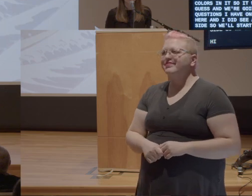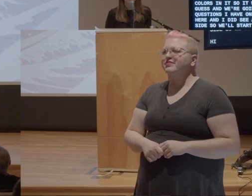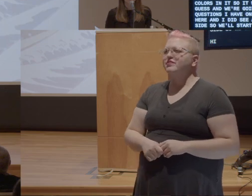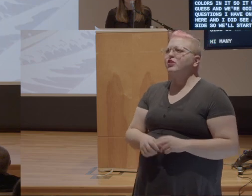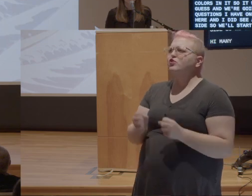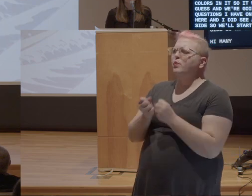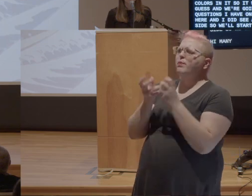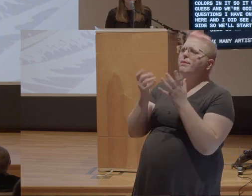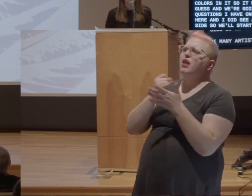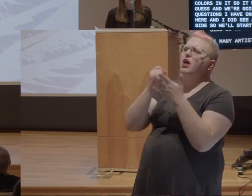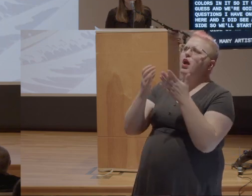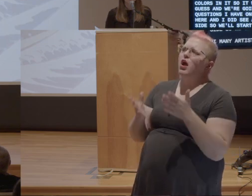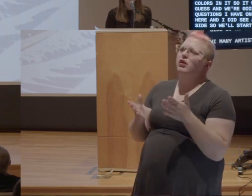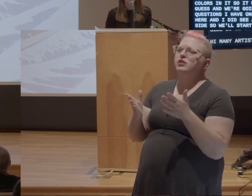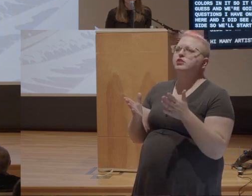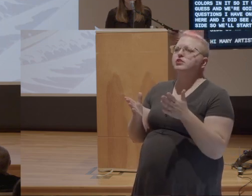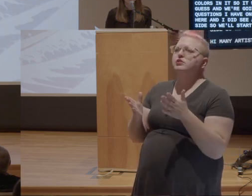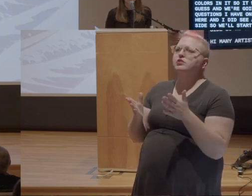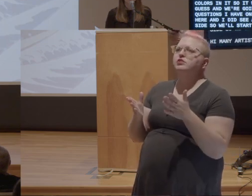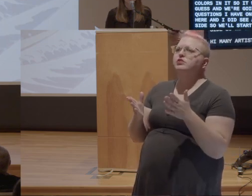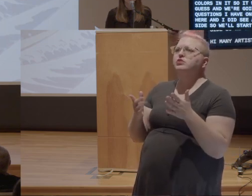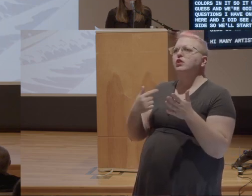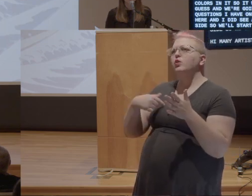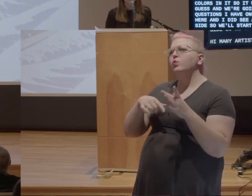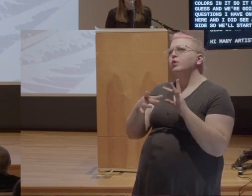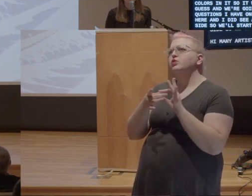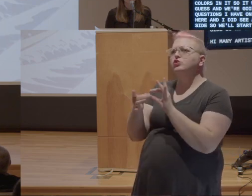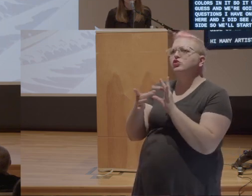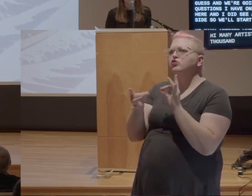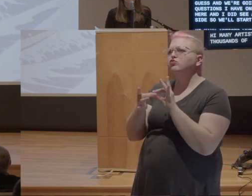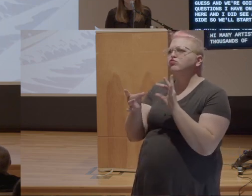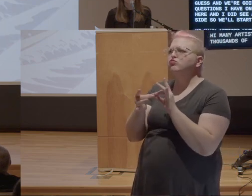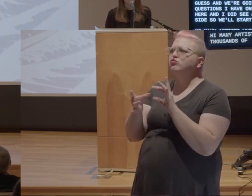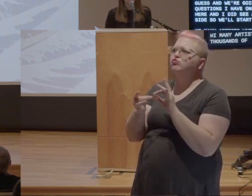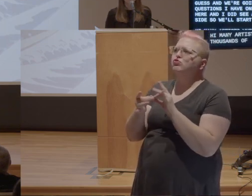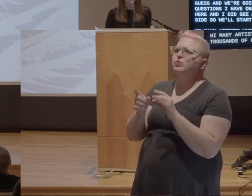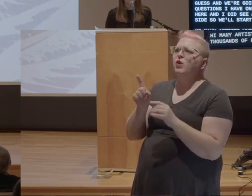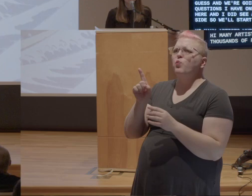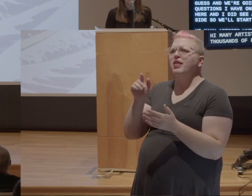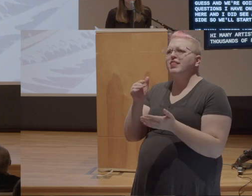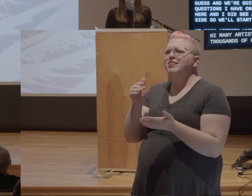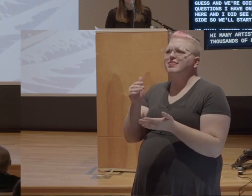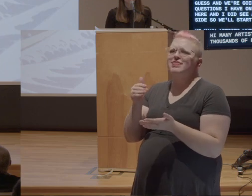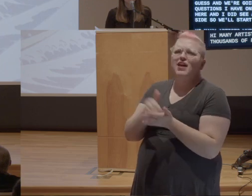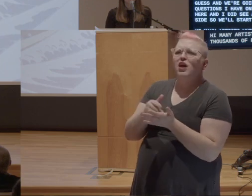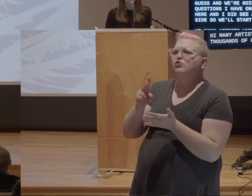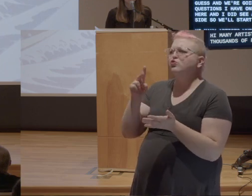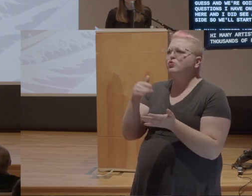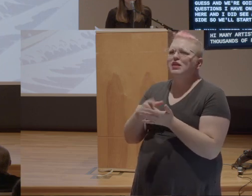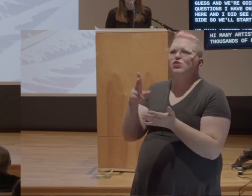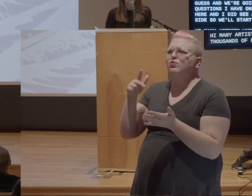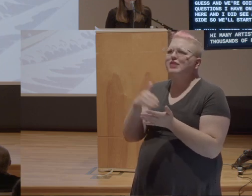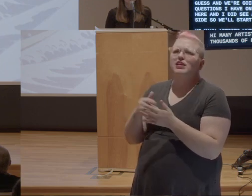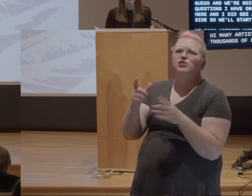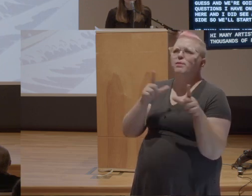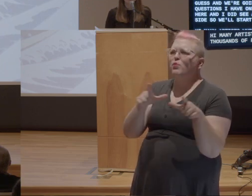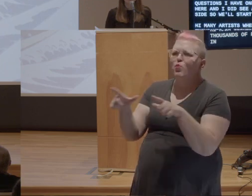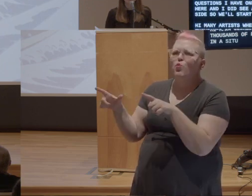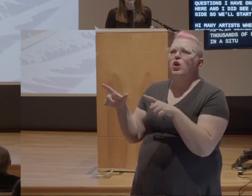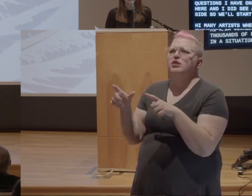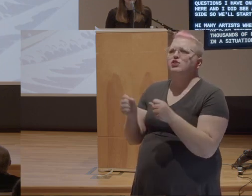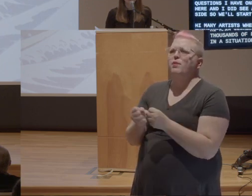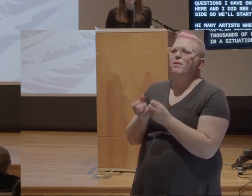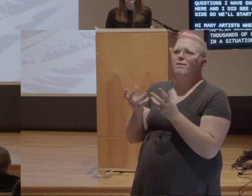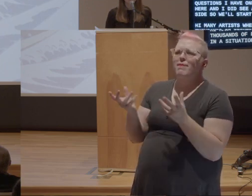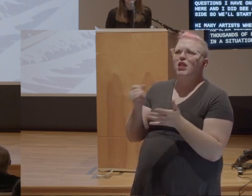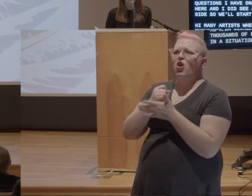Many artists, when you talk about them doing thousands of prints, many artists would be working in a situation in